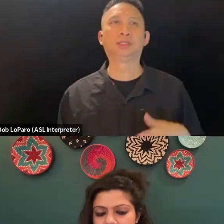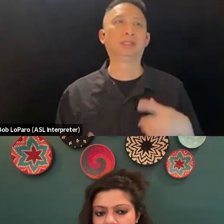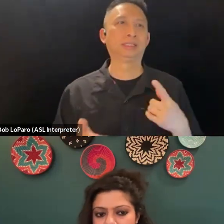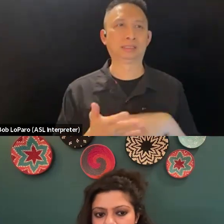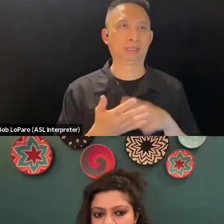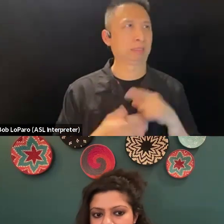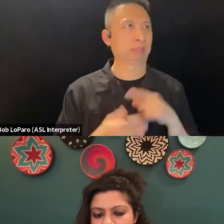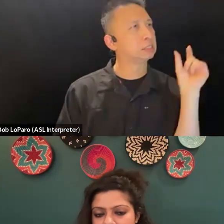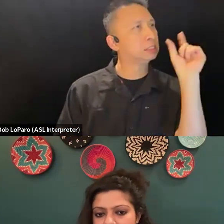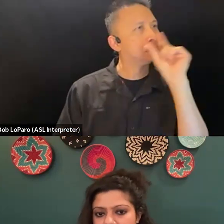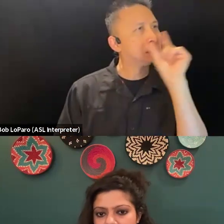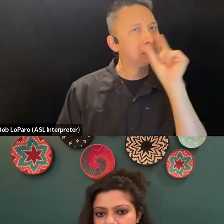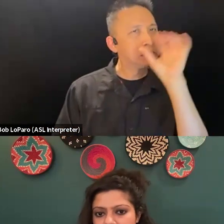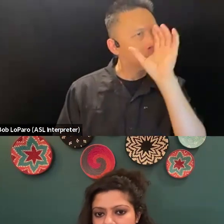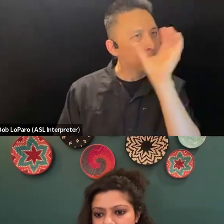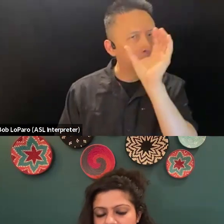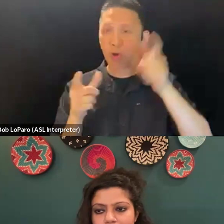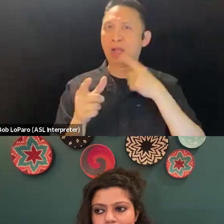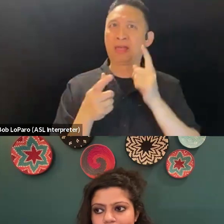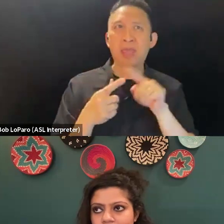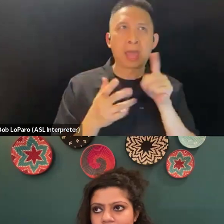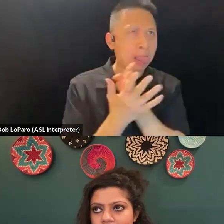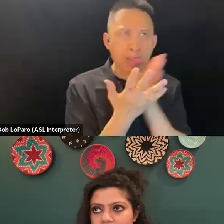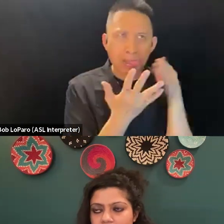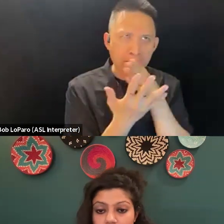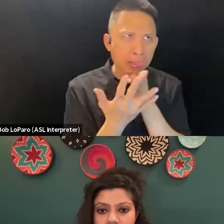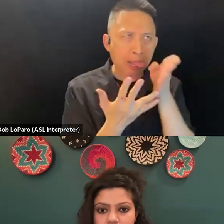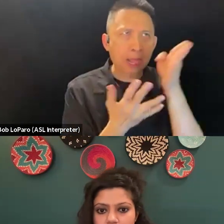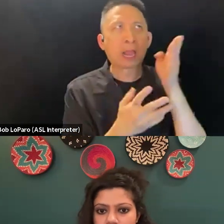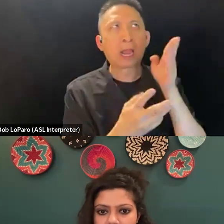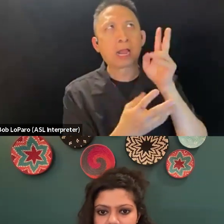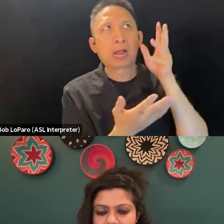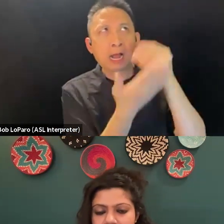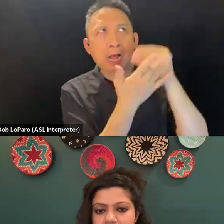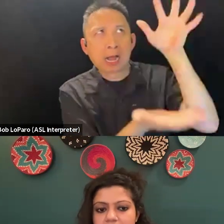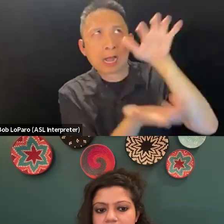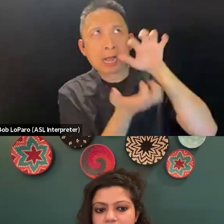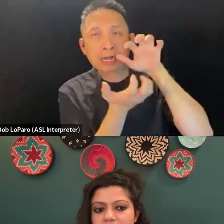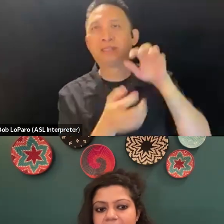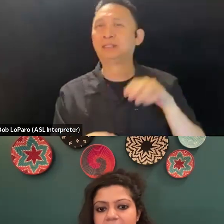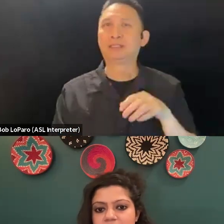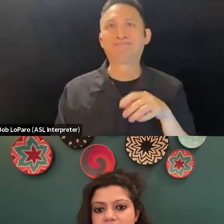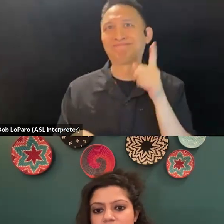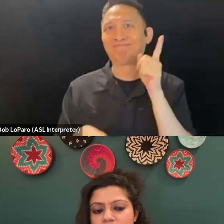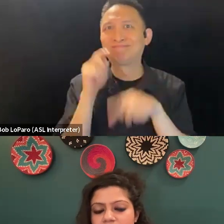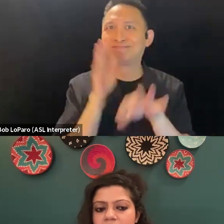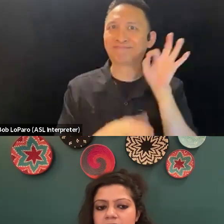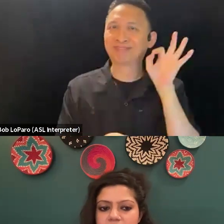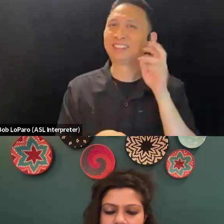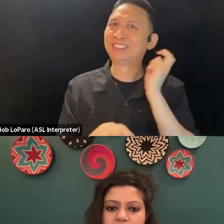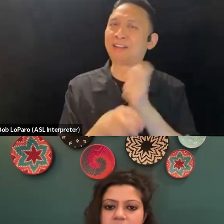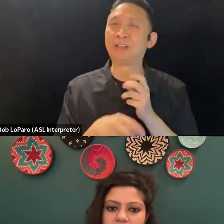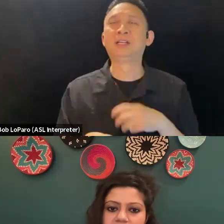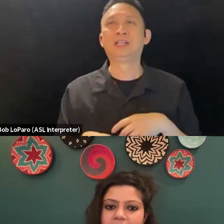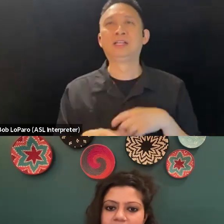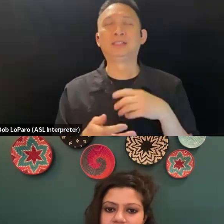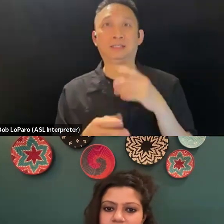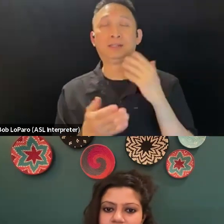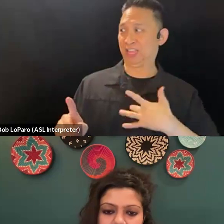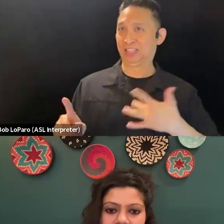yourself permission to approach that story with all the very many storytelling tools that you have, rather than